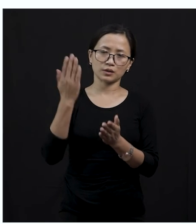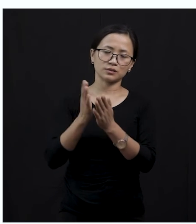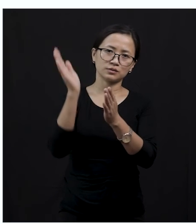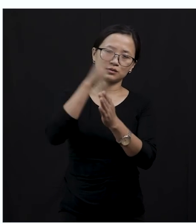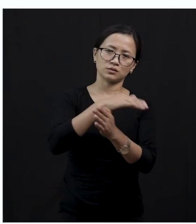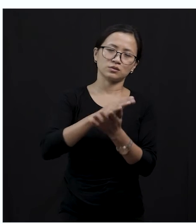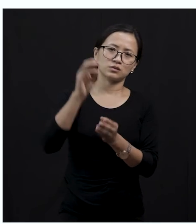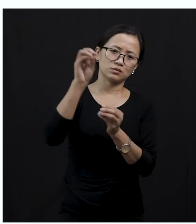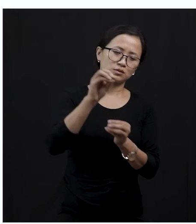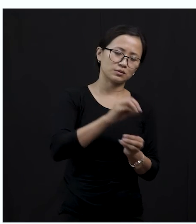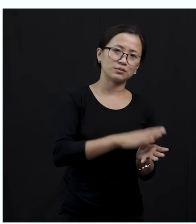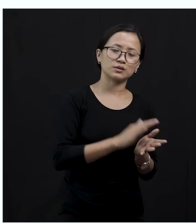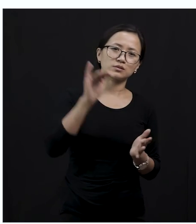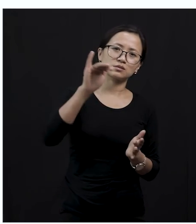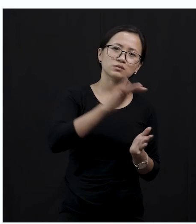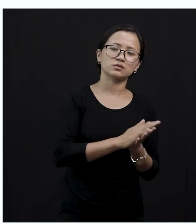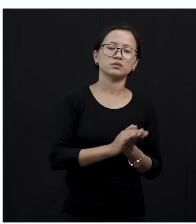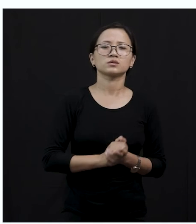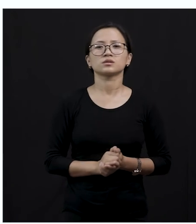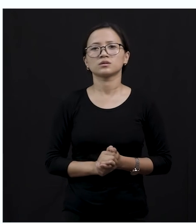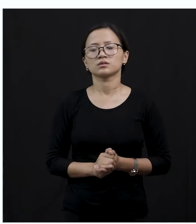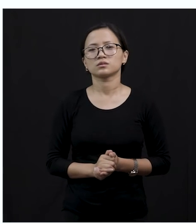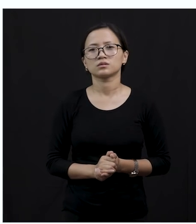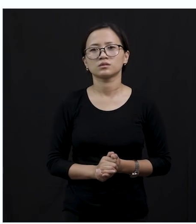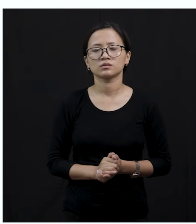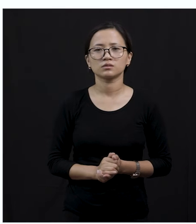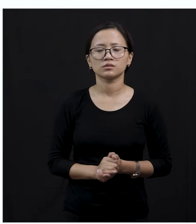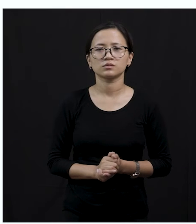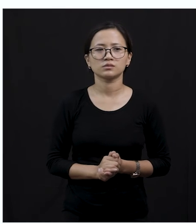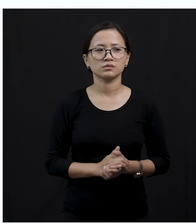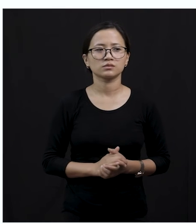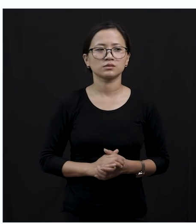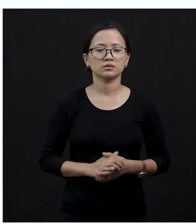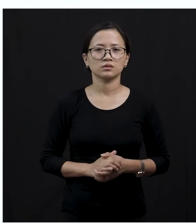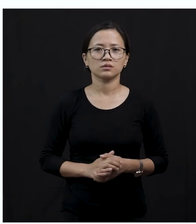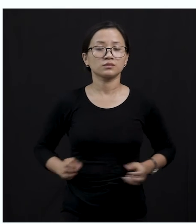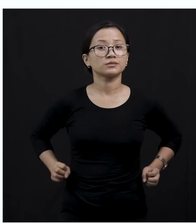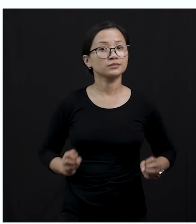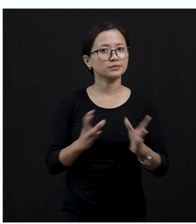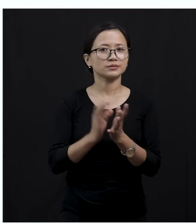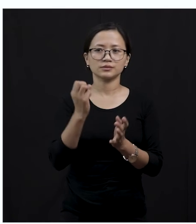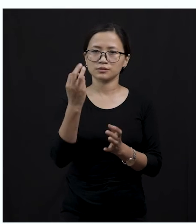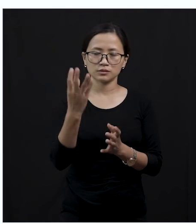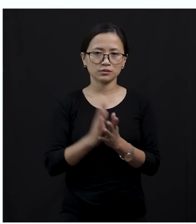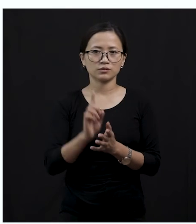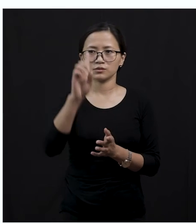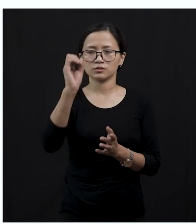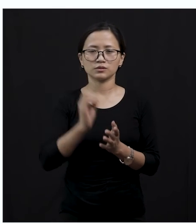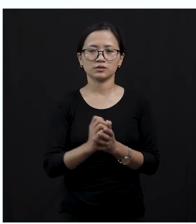the lowest number. Here the biggest number is 10 and the lowest number is 1. So you start counting from